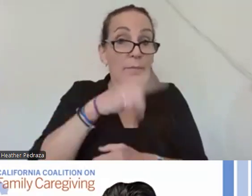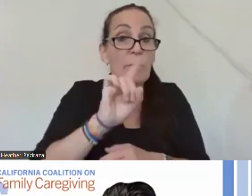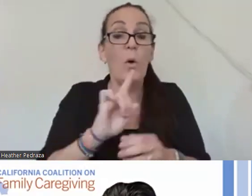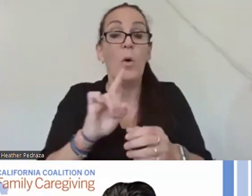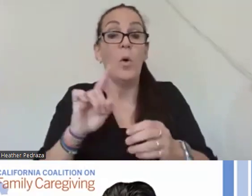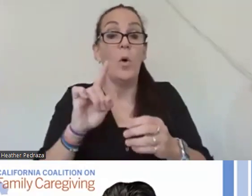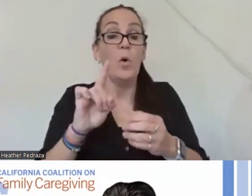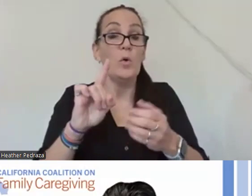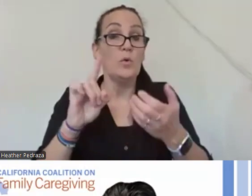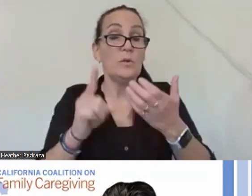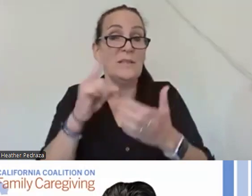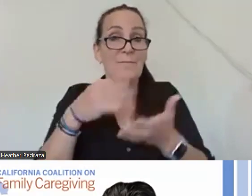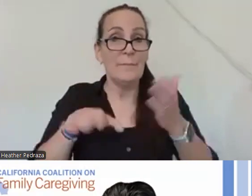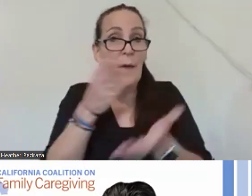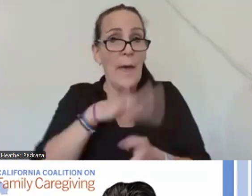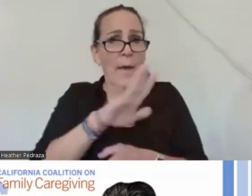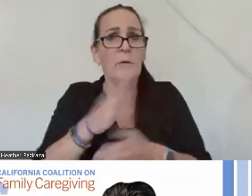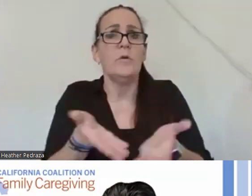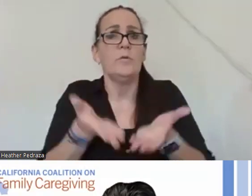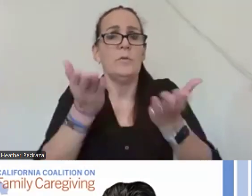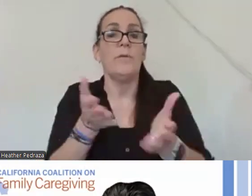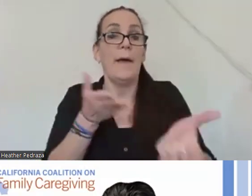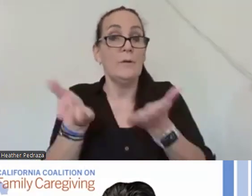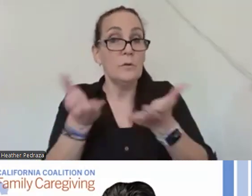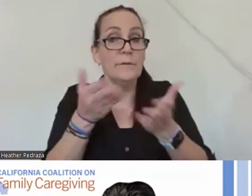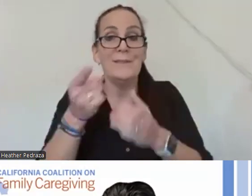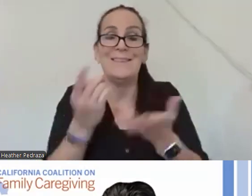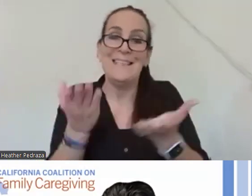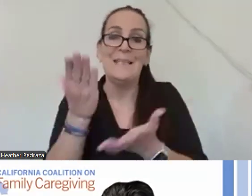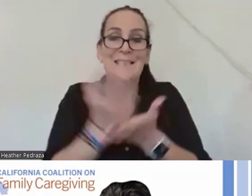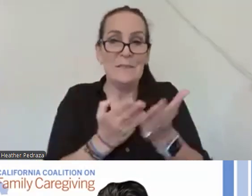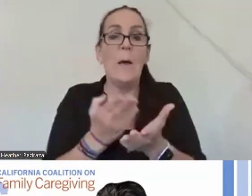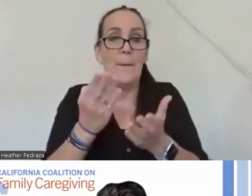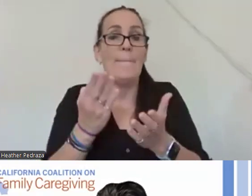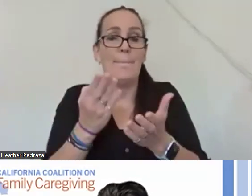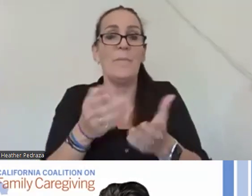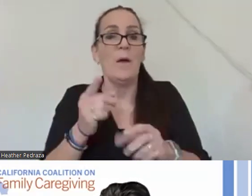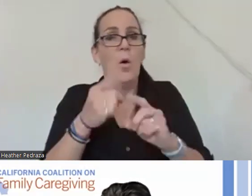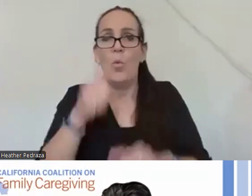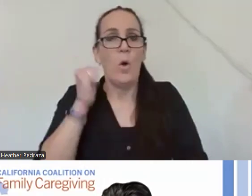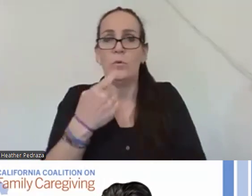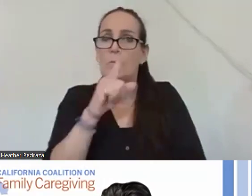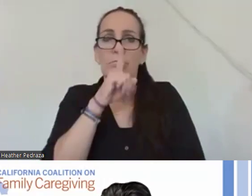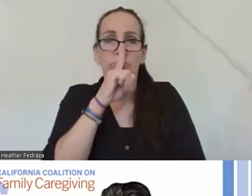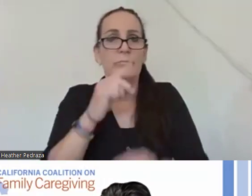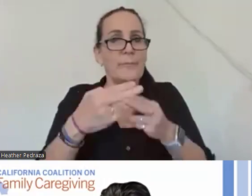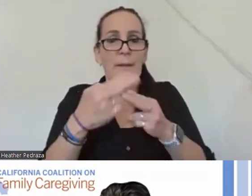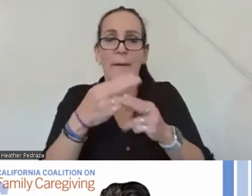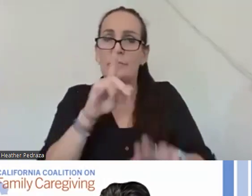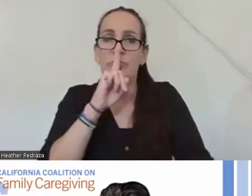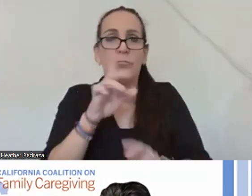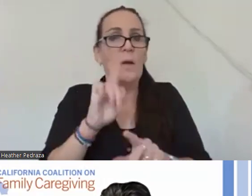as tempted as I am. But there are some counties who are really able to stand up these supports in what seems to be